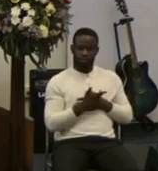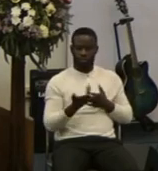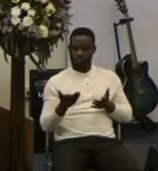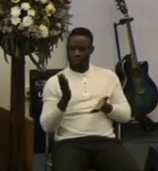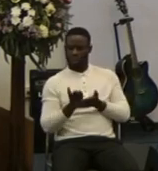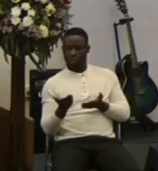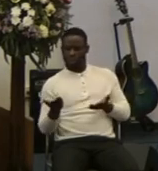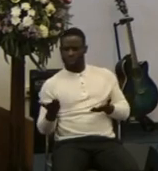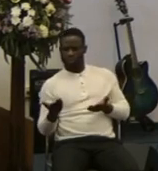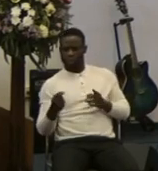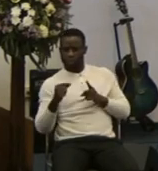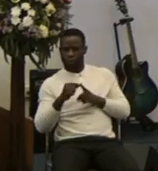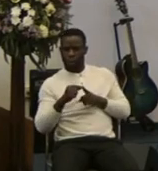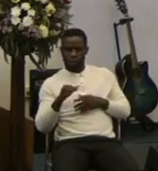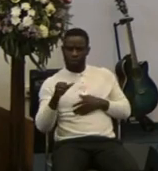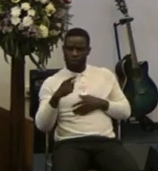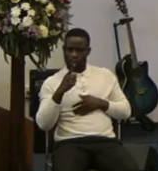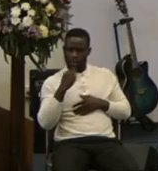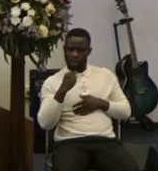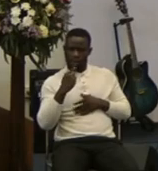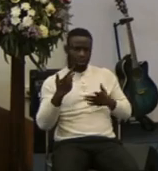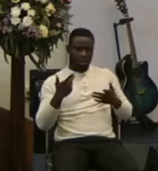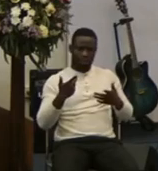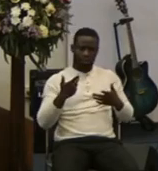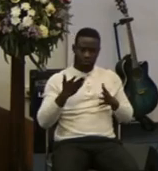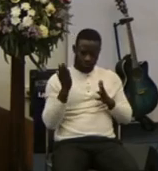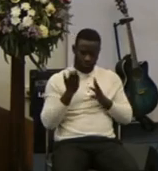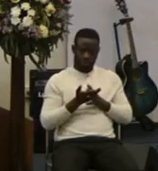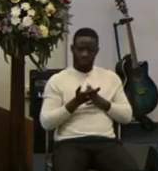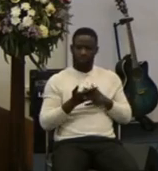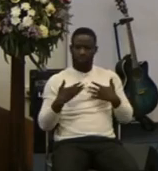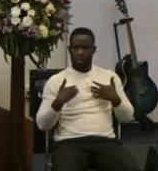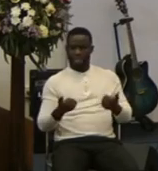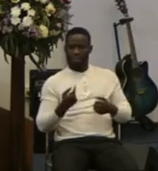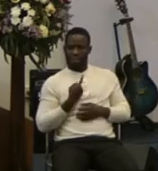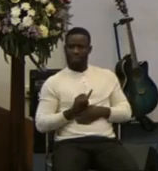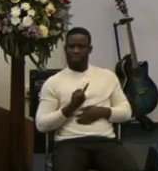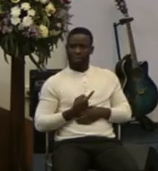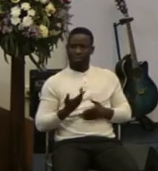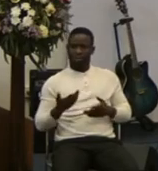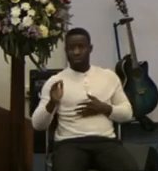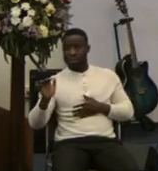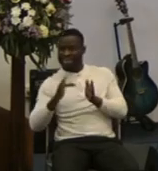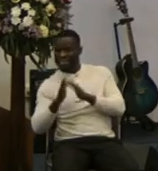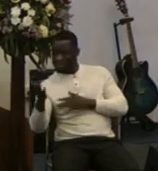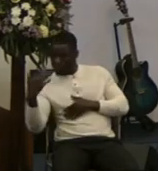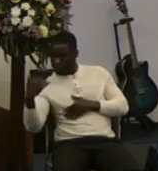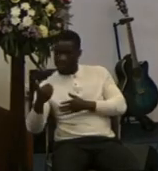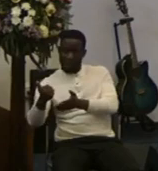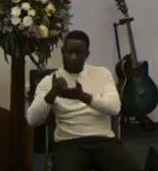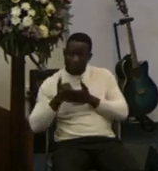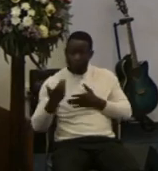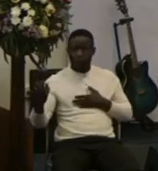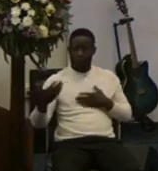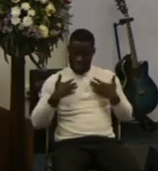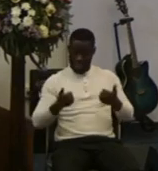Surely, you know, Paul could have done something to whiz-bang, twist the arm of God, get his